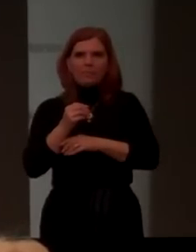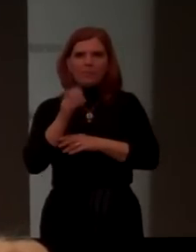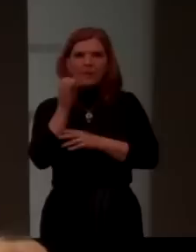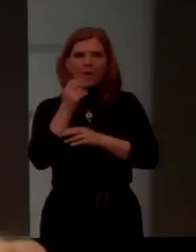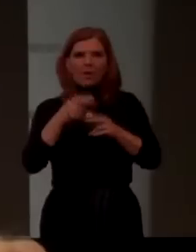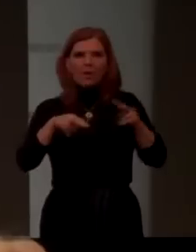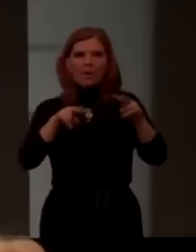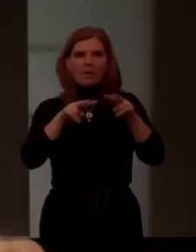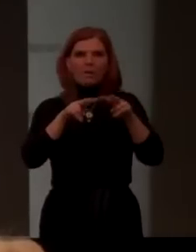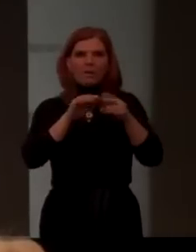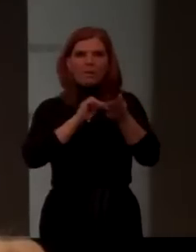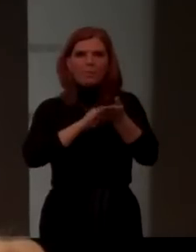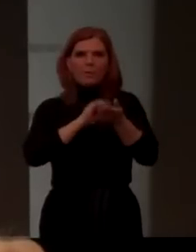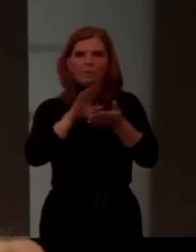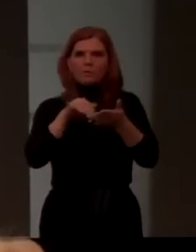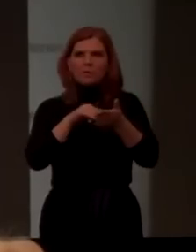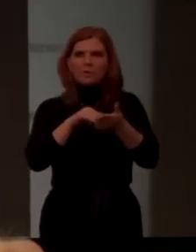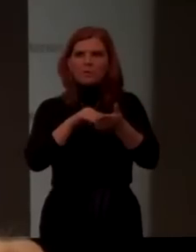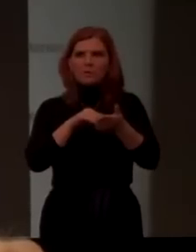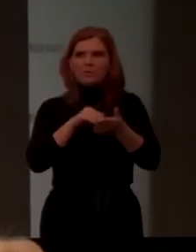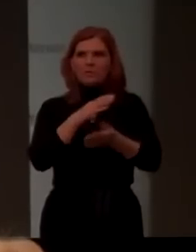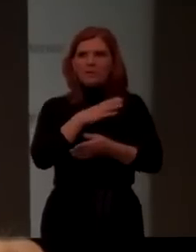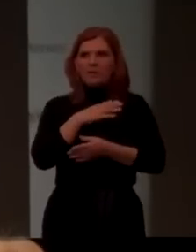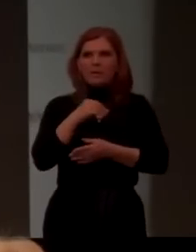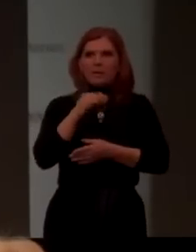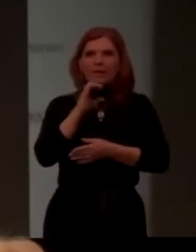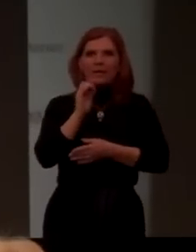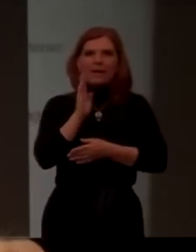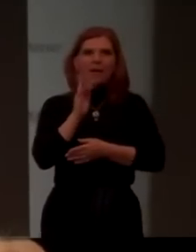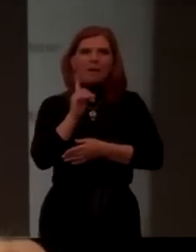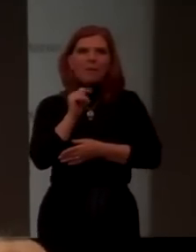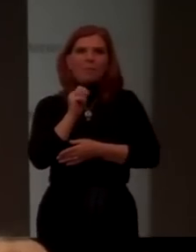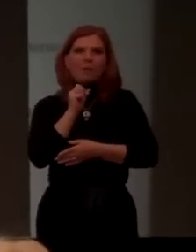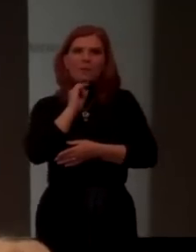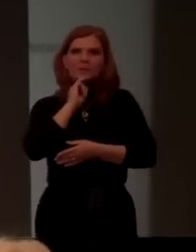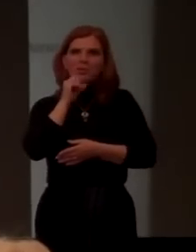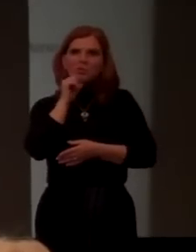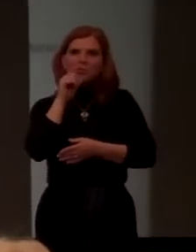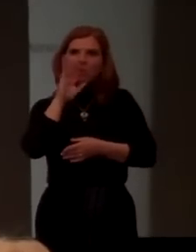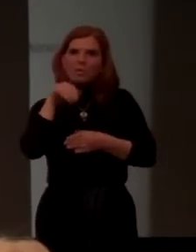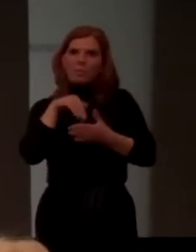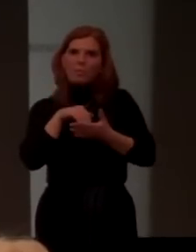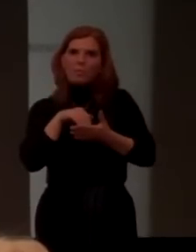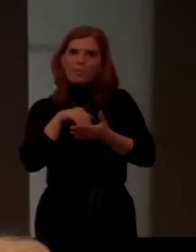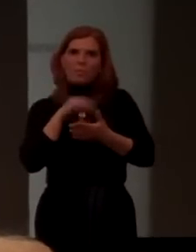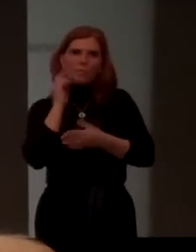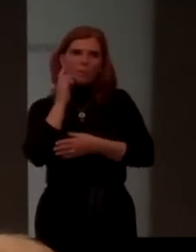Center. And technically, Cabela's isn't in Wheeling.